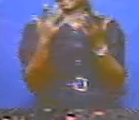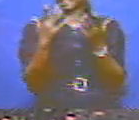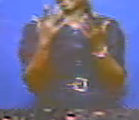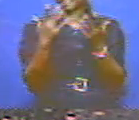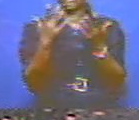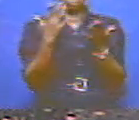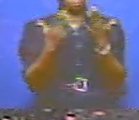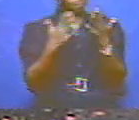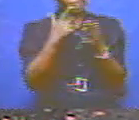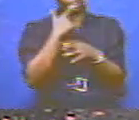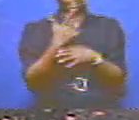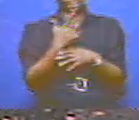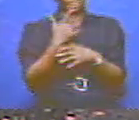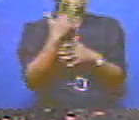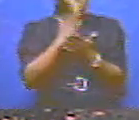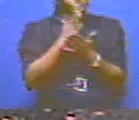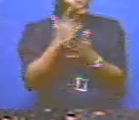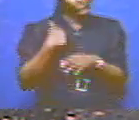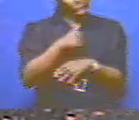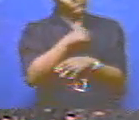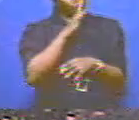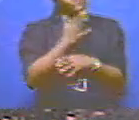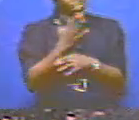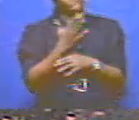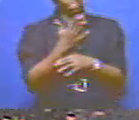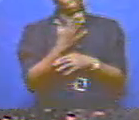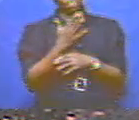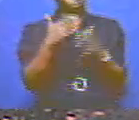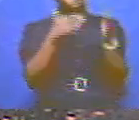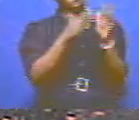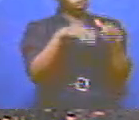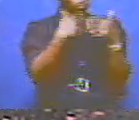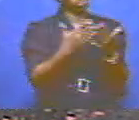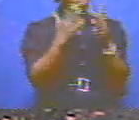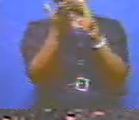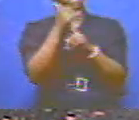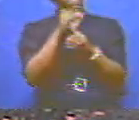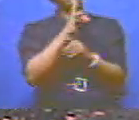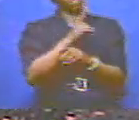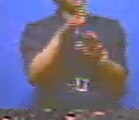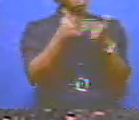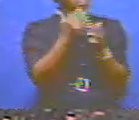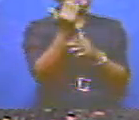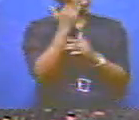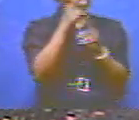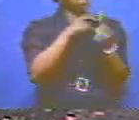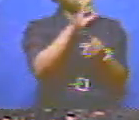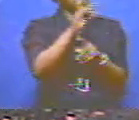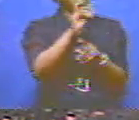say, are we really going to be banned or are we going to heed the order or the request by FINA? First, let me